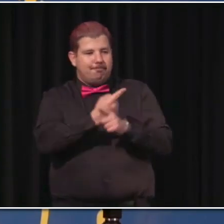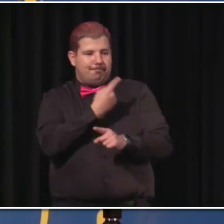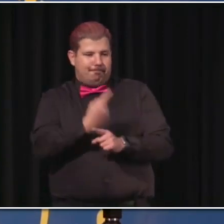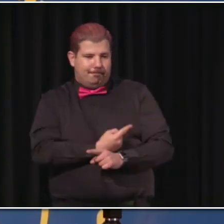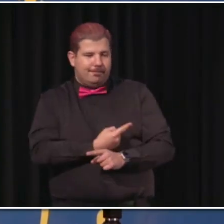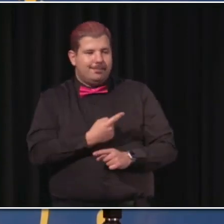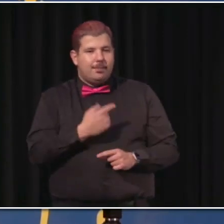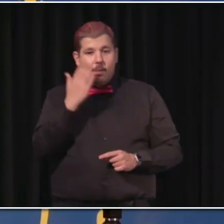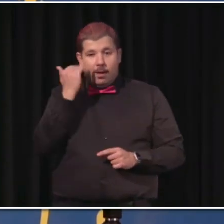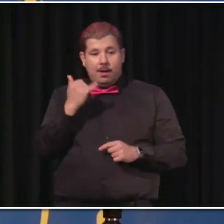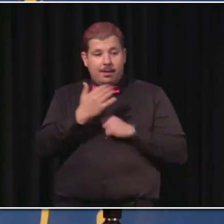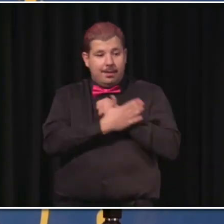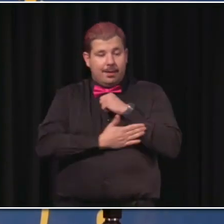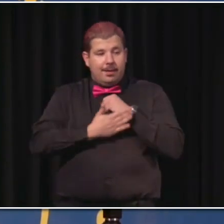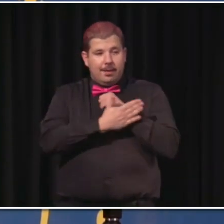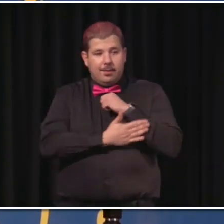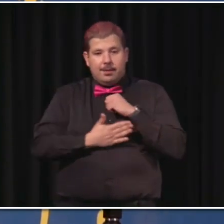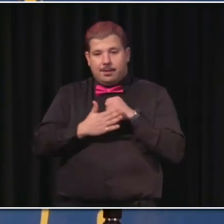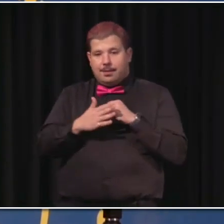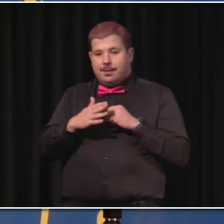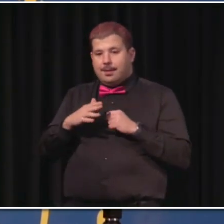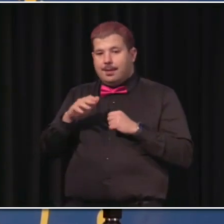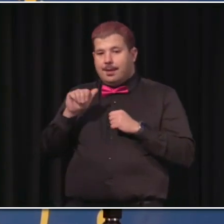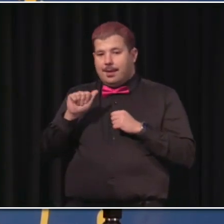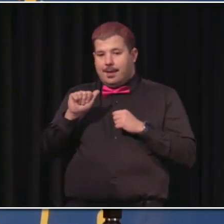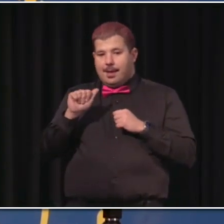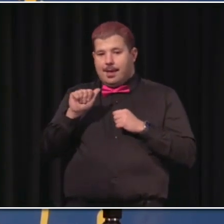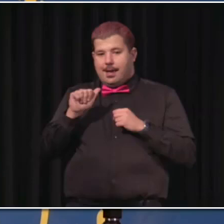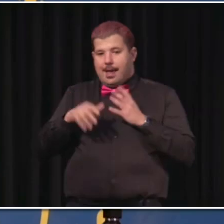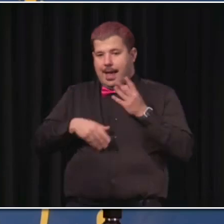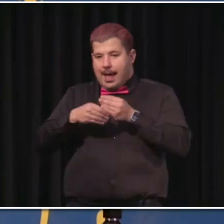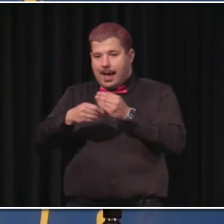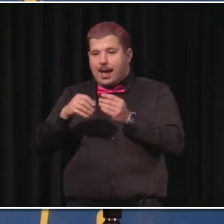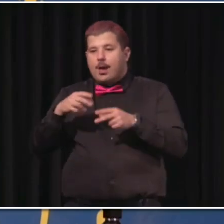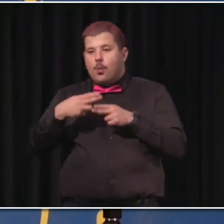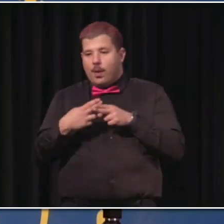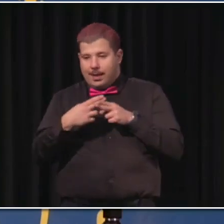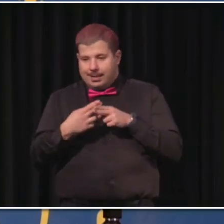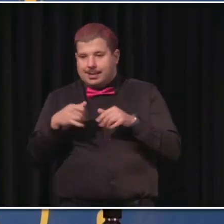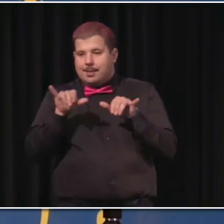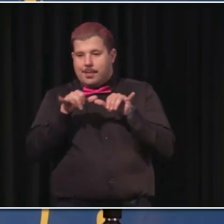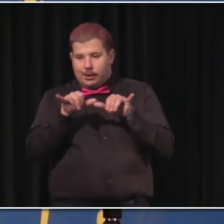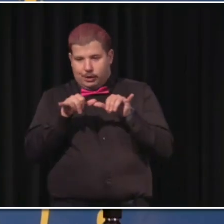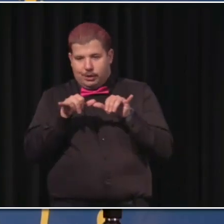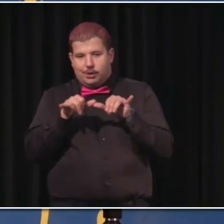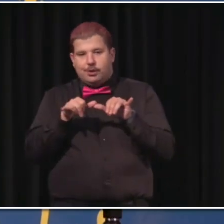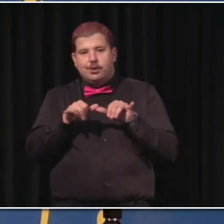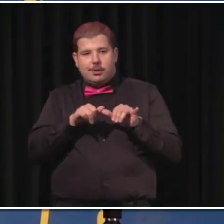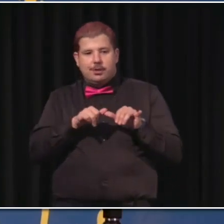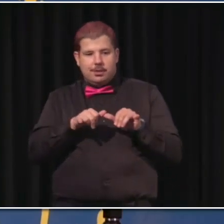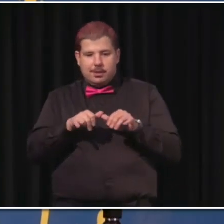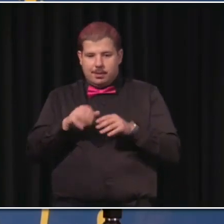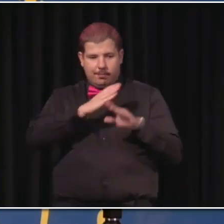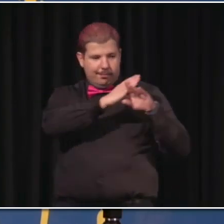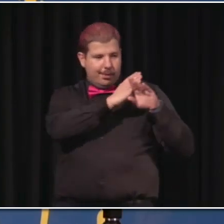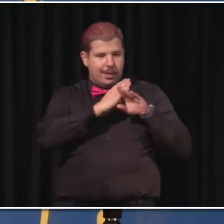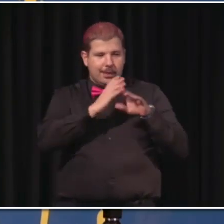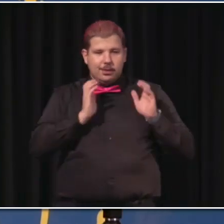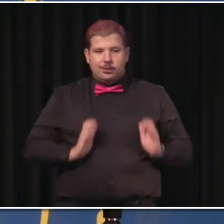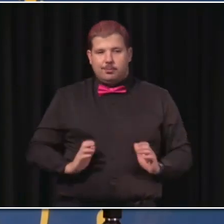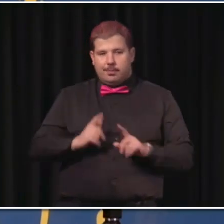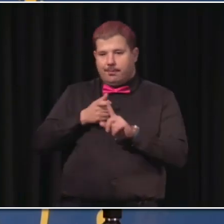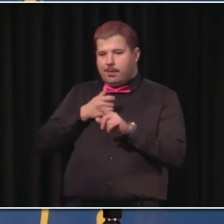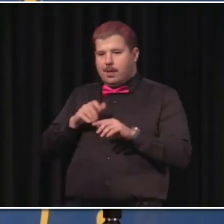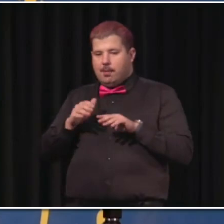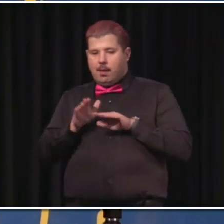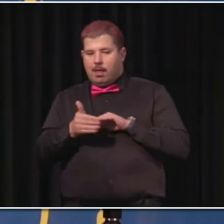Diego County Department of Ag, Weights, and Measures protects consumers from deceptive practices and